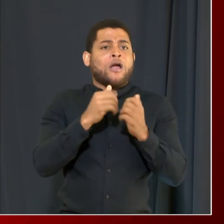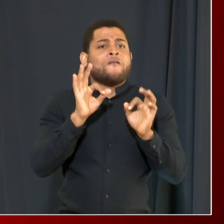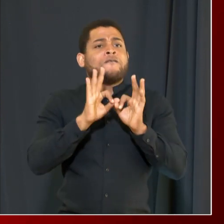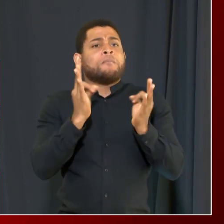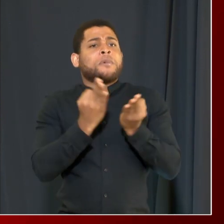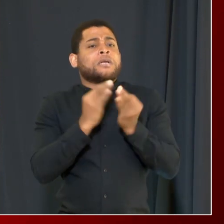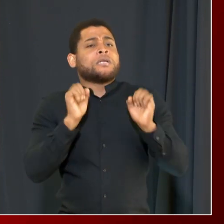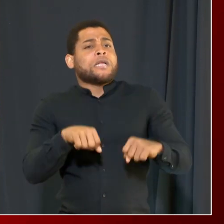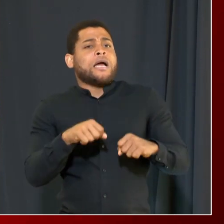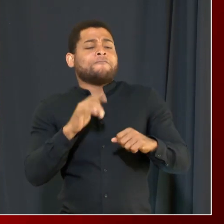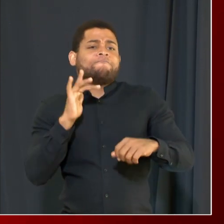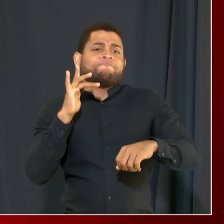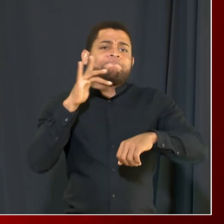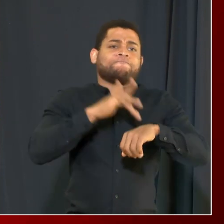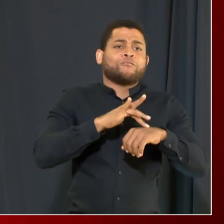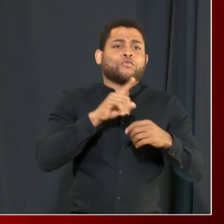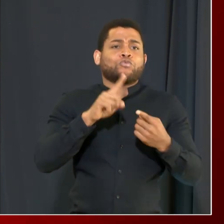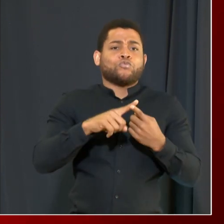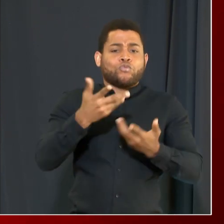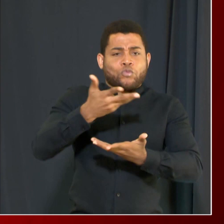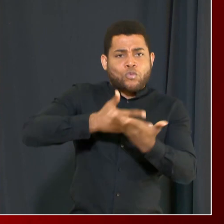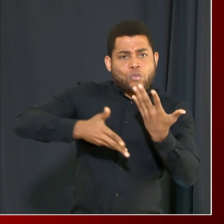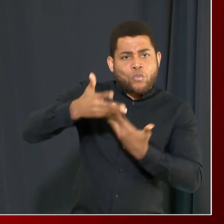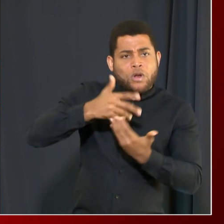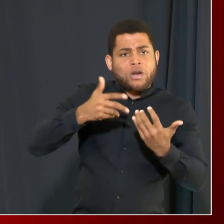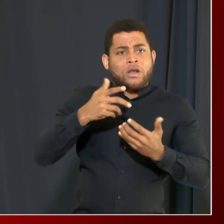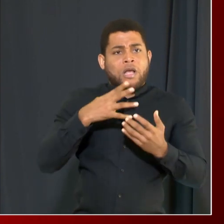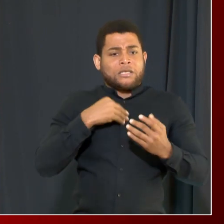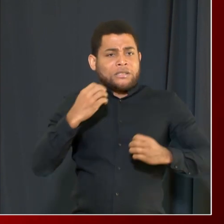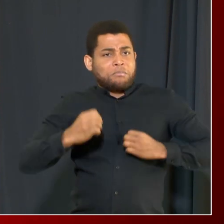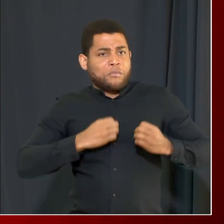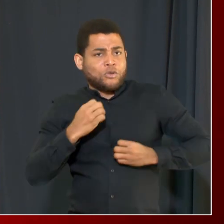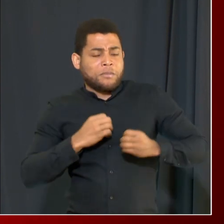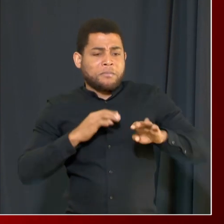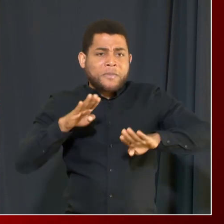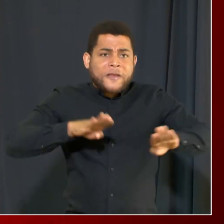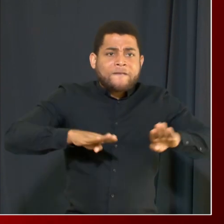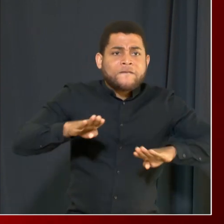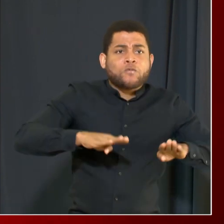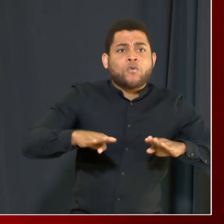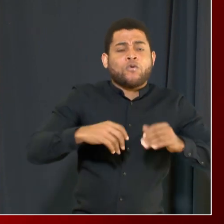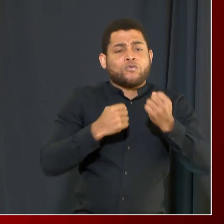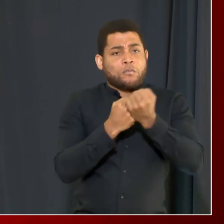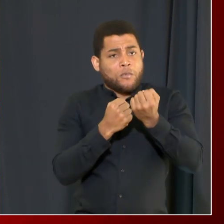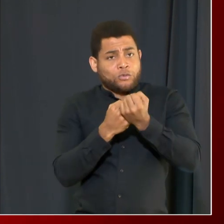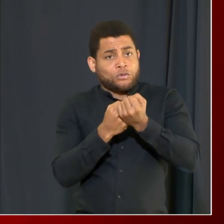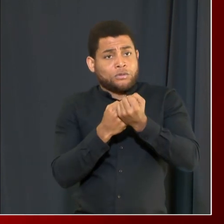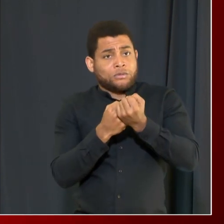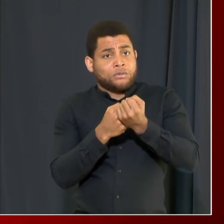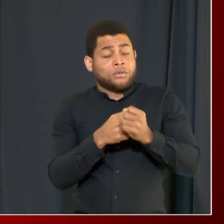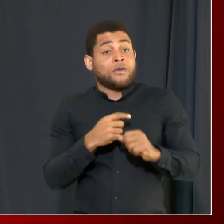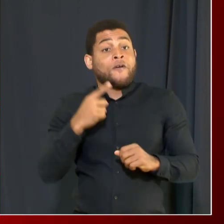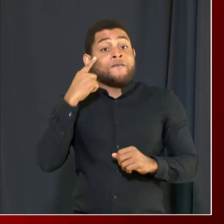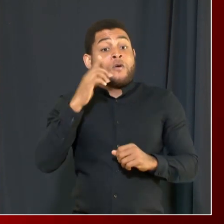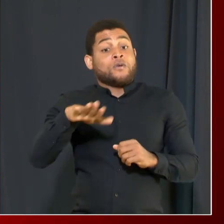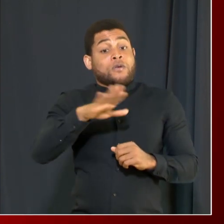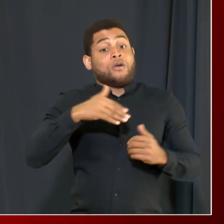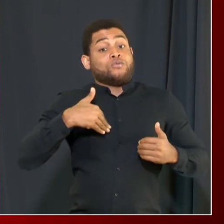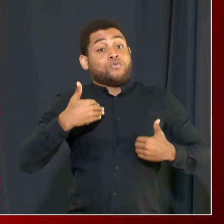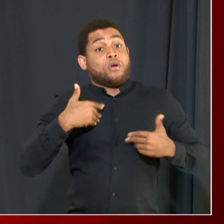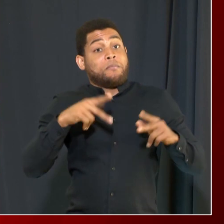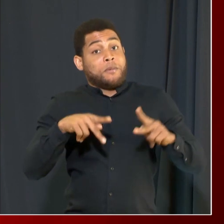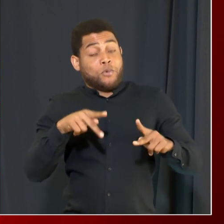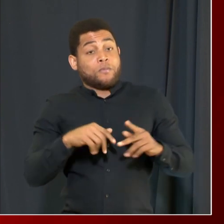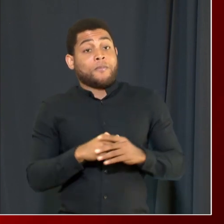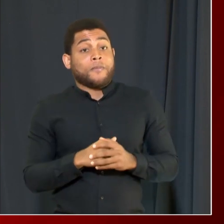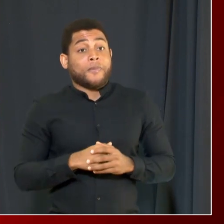into social and emotional and behavioral supports for their young people. We've